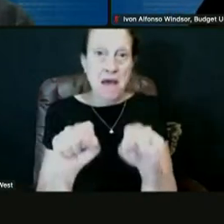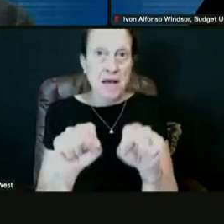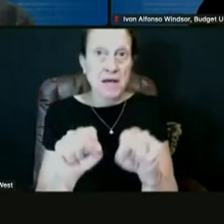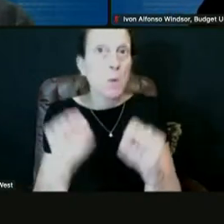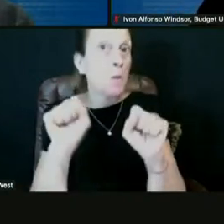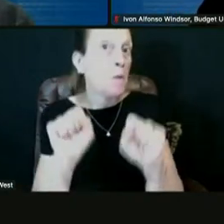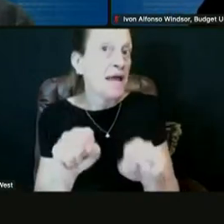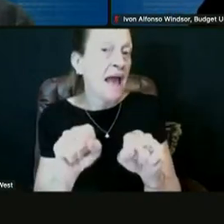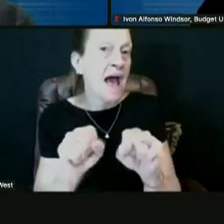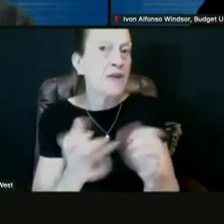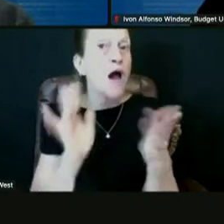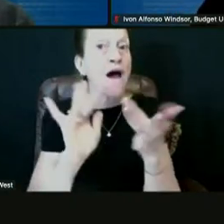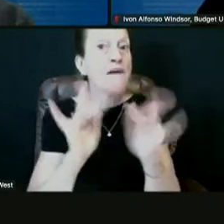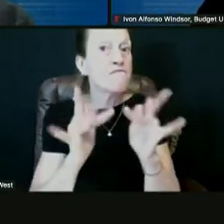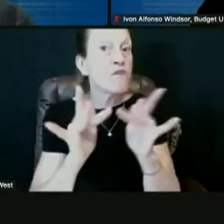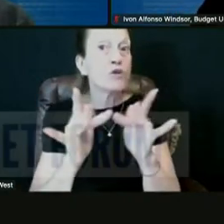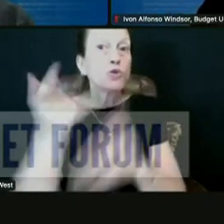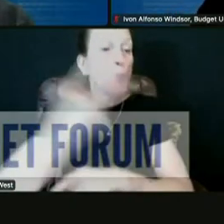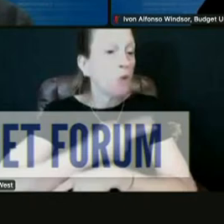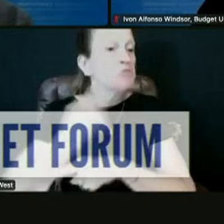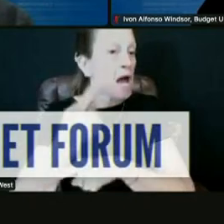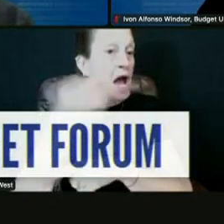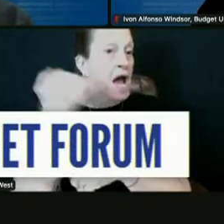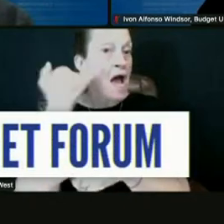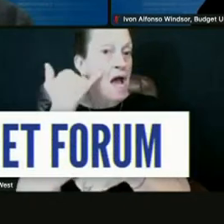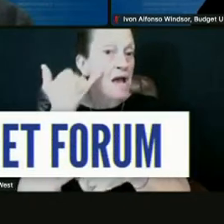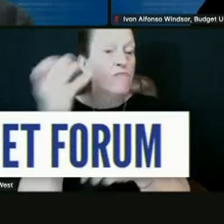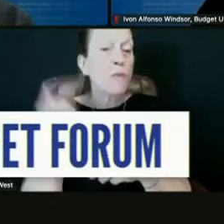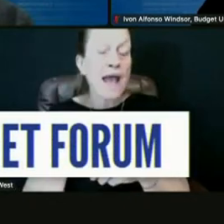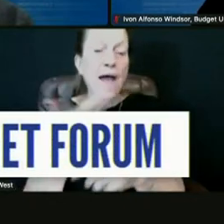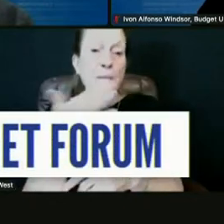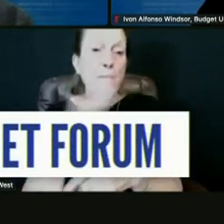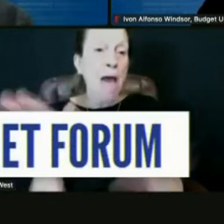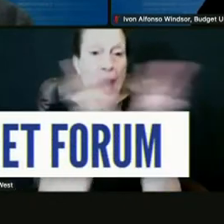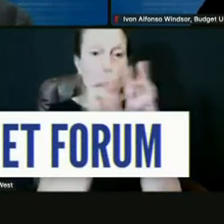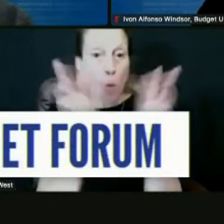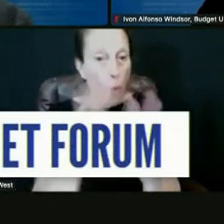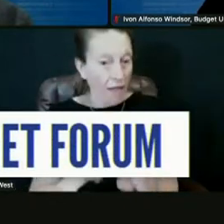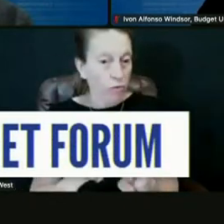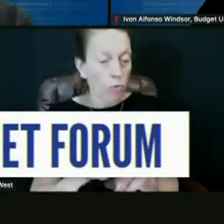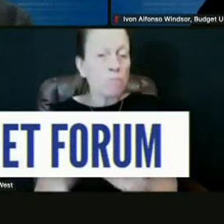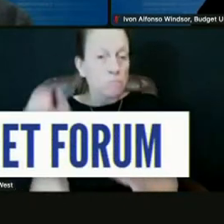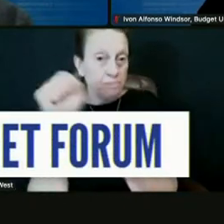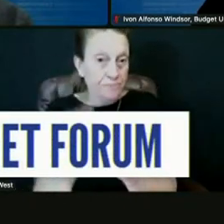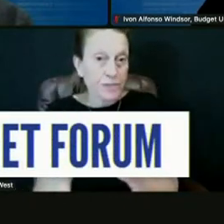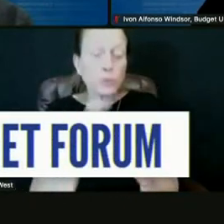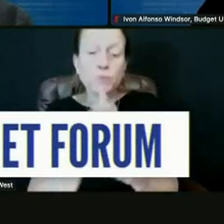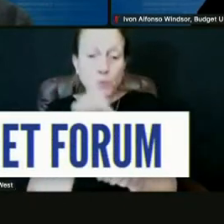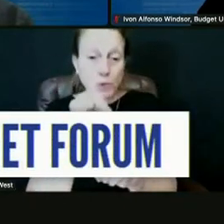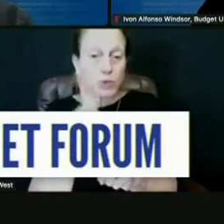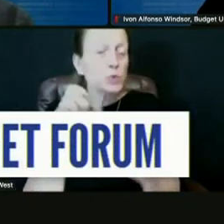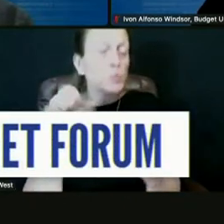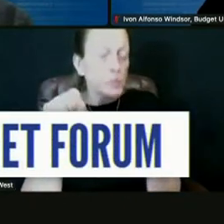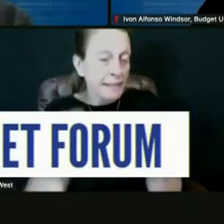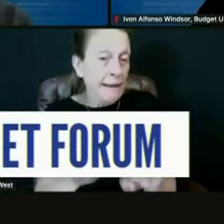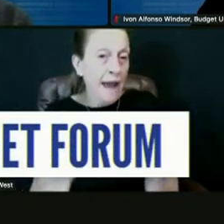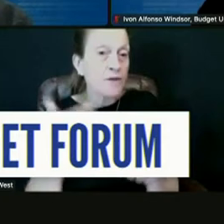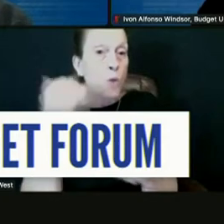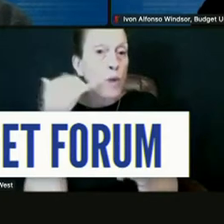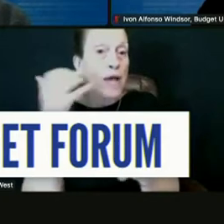use a virtual day if needed on a weather day. What we've done is try to make sure we have a system in place in